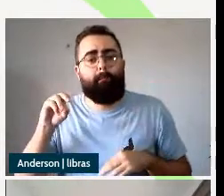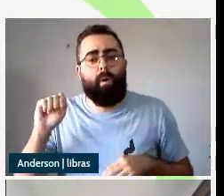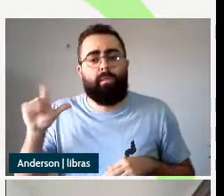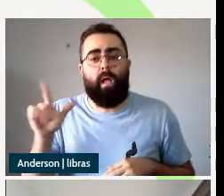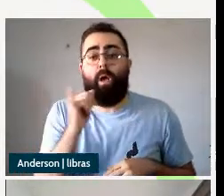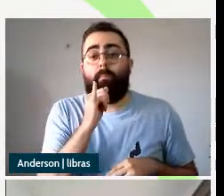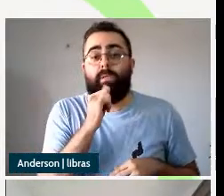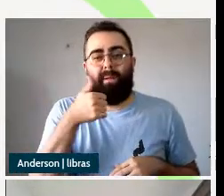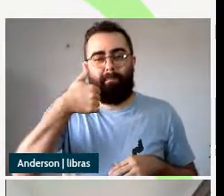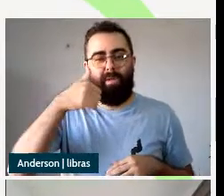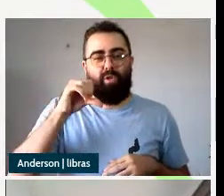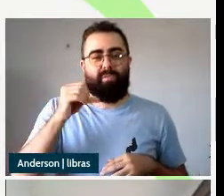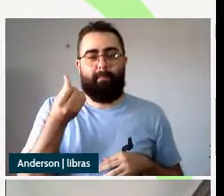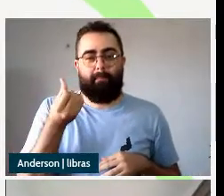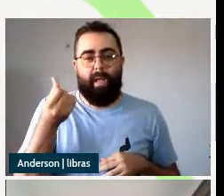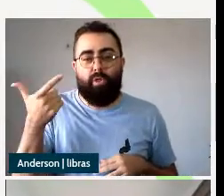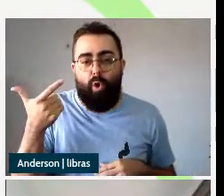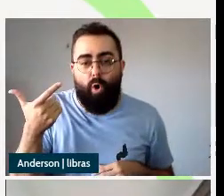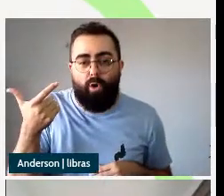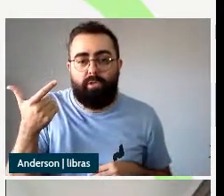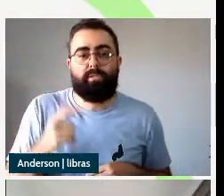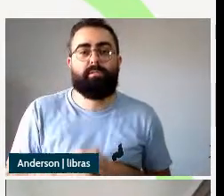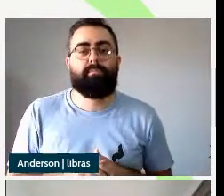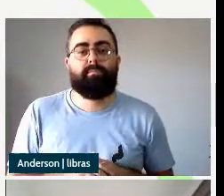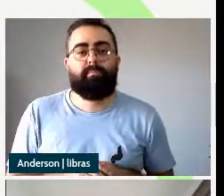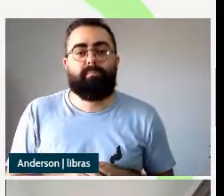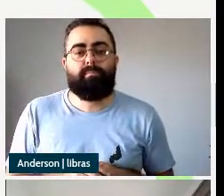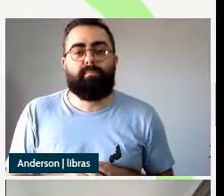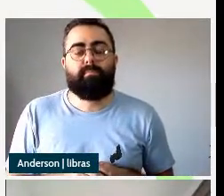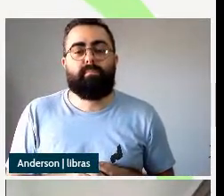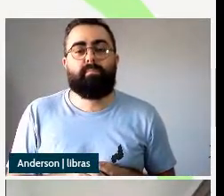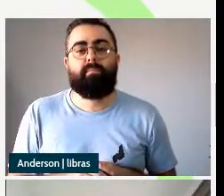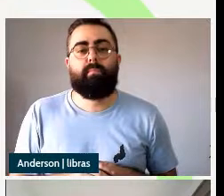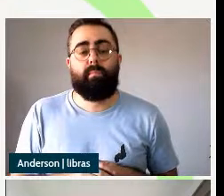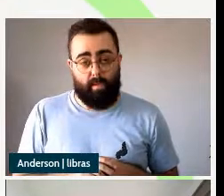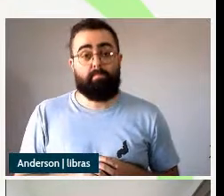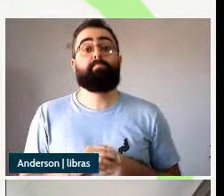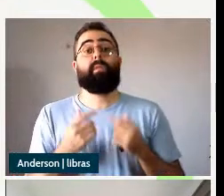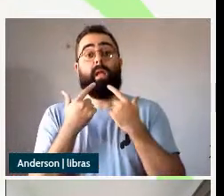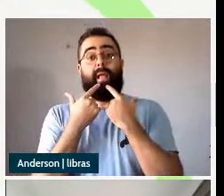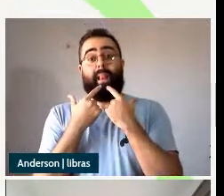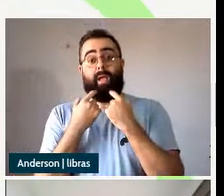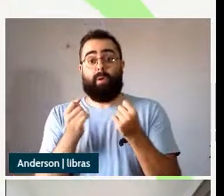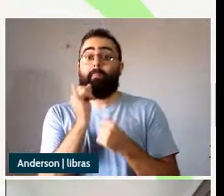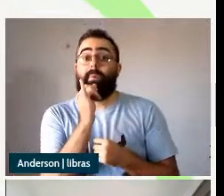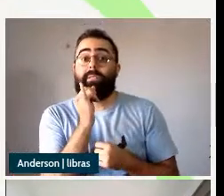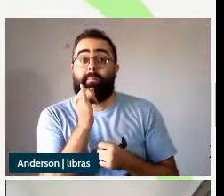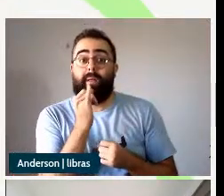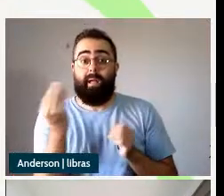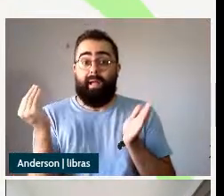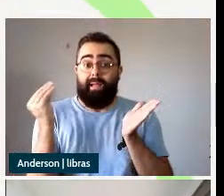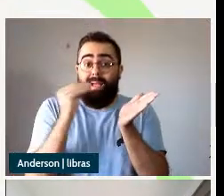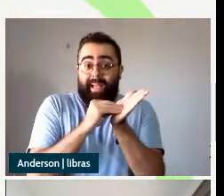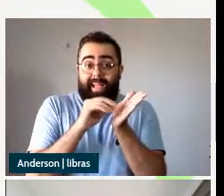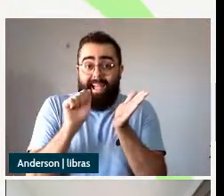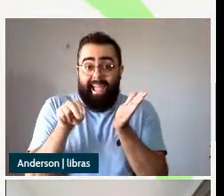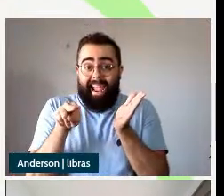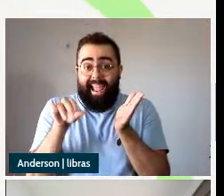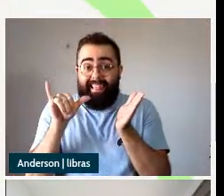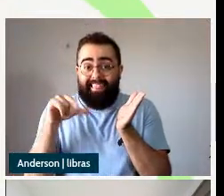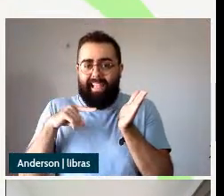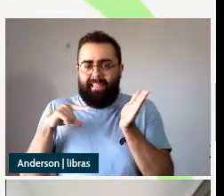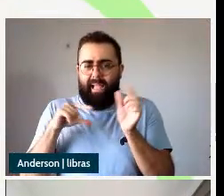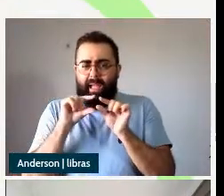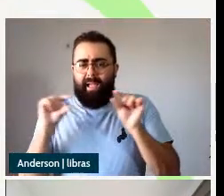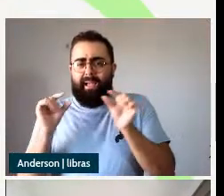approximately, that linguists started to see that when Any was modified by a relative clause, it could